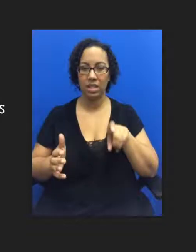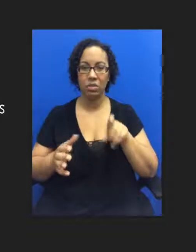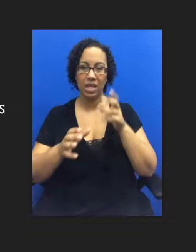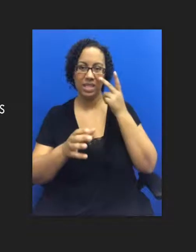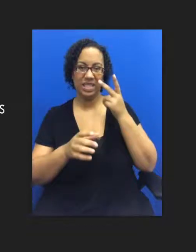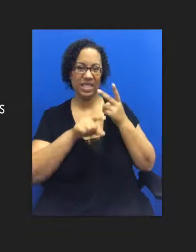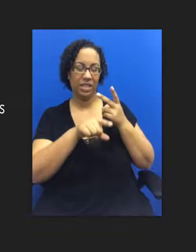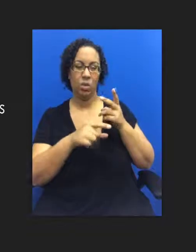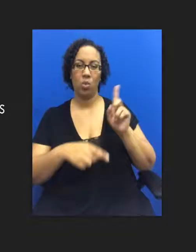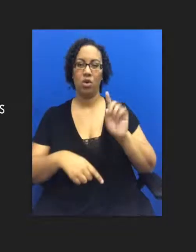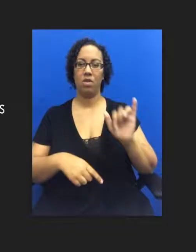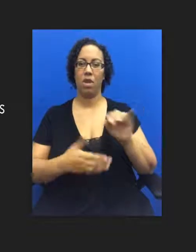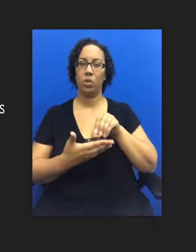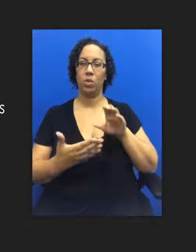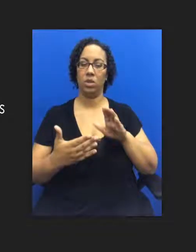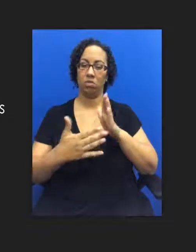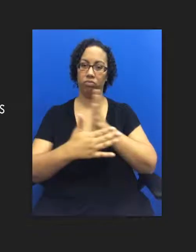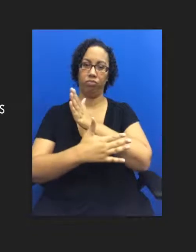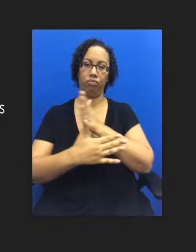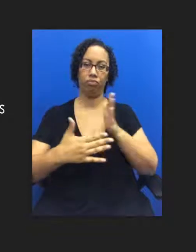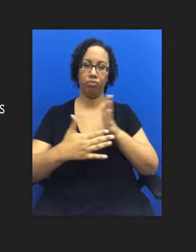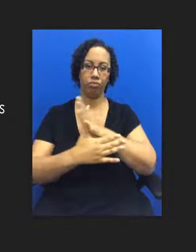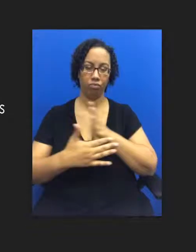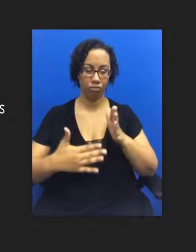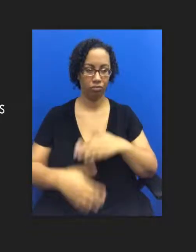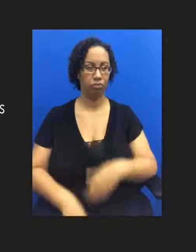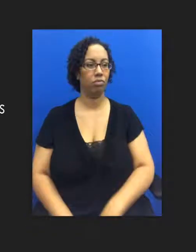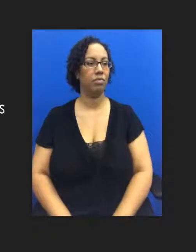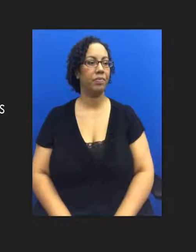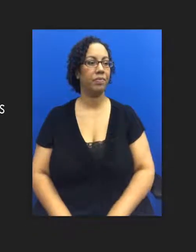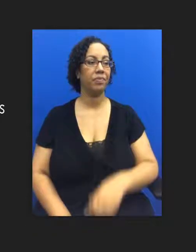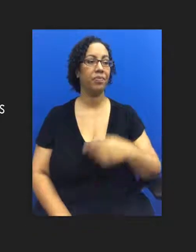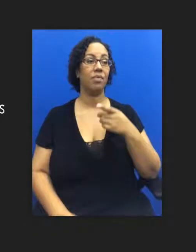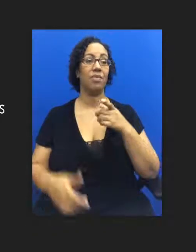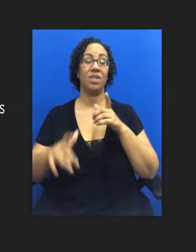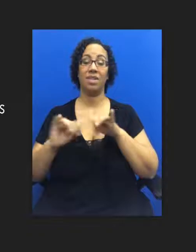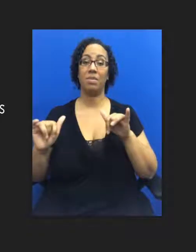a wide range of data to target each student's needs.